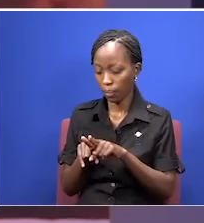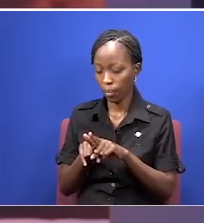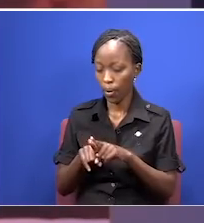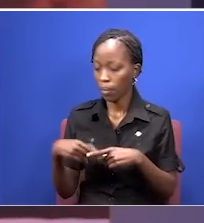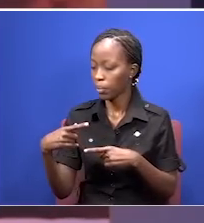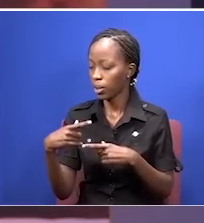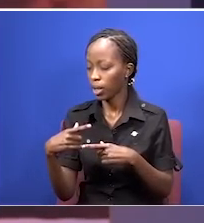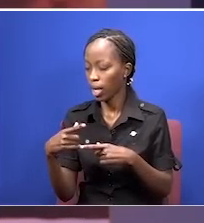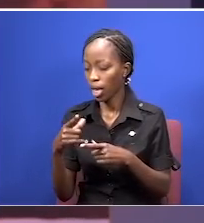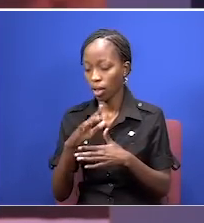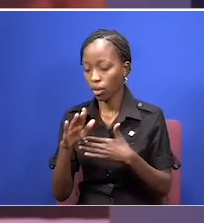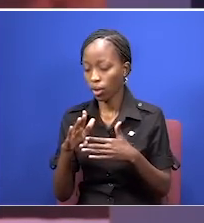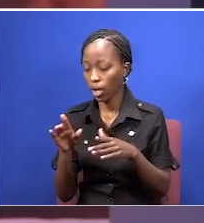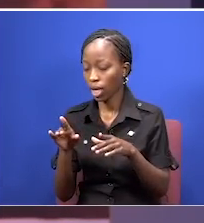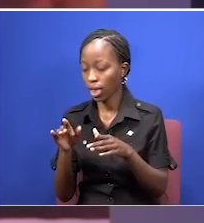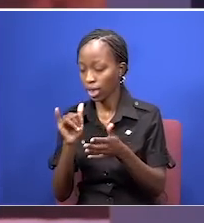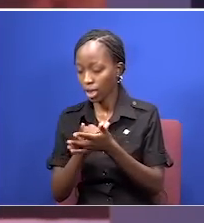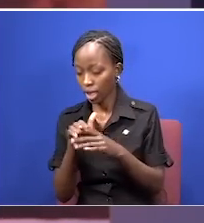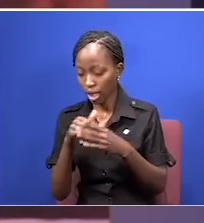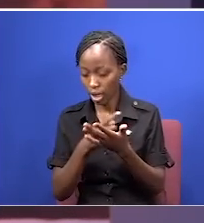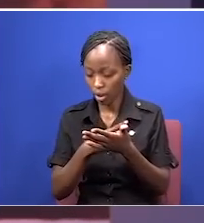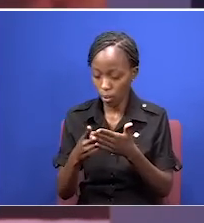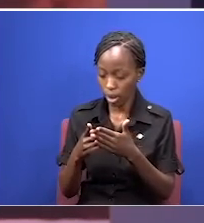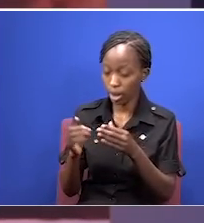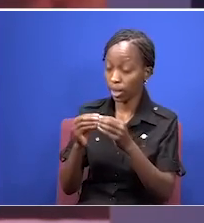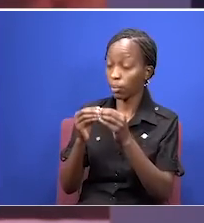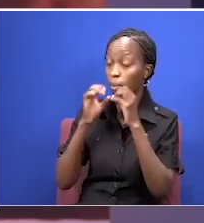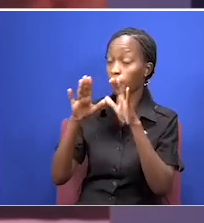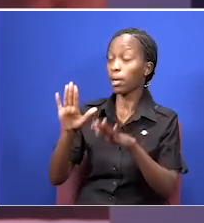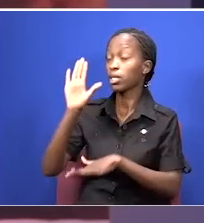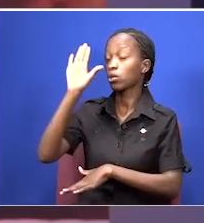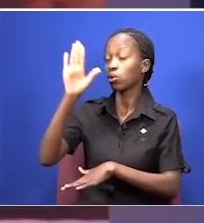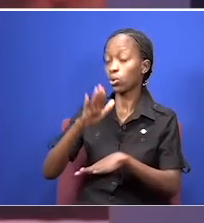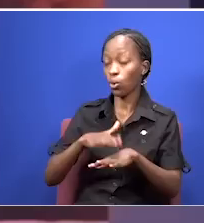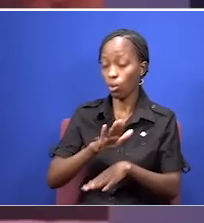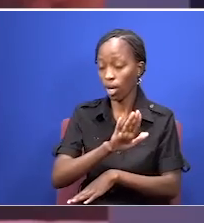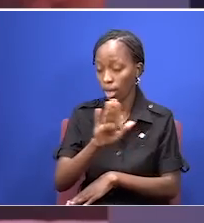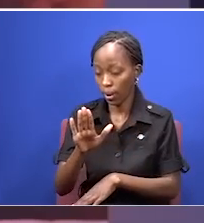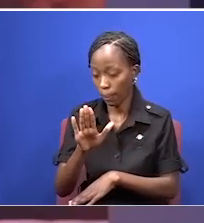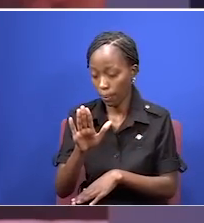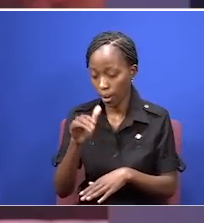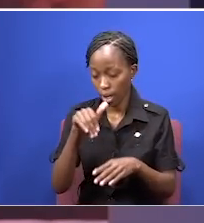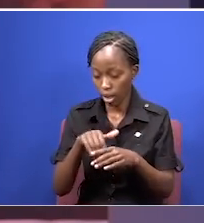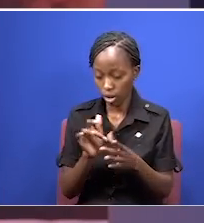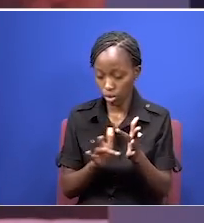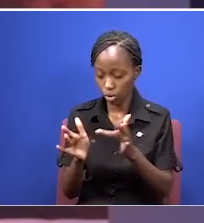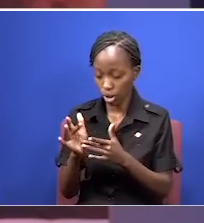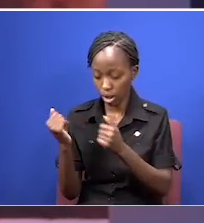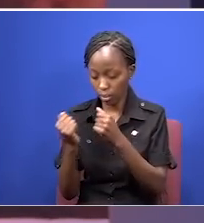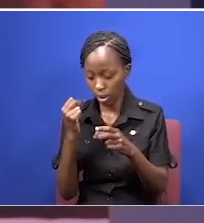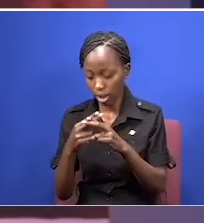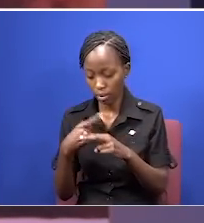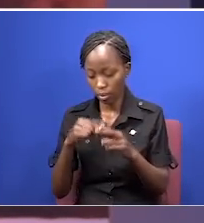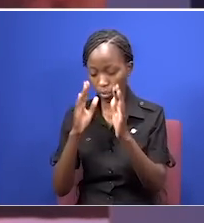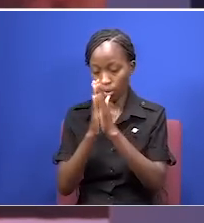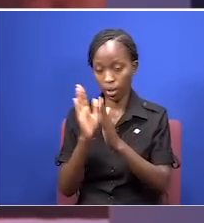blessing and overflowing of your blessing upon and upon them and upon them facing jesus mighty name